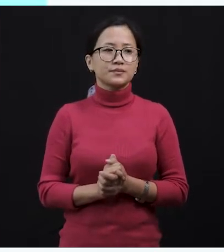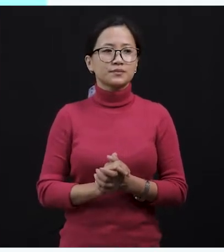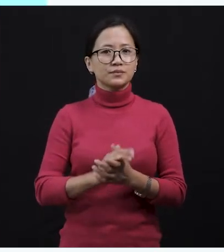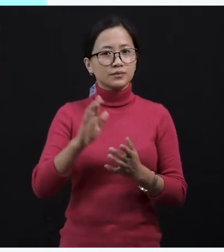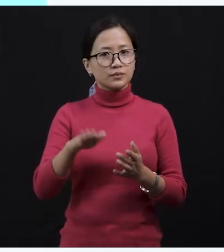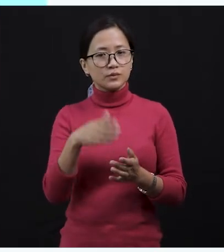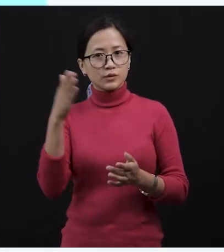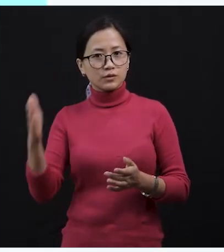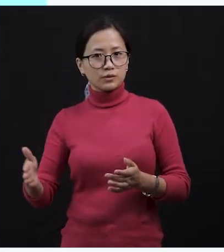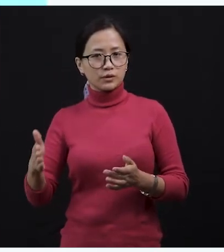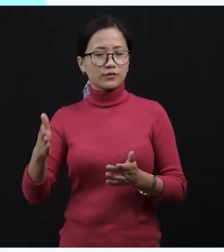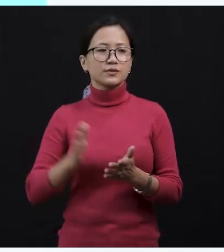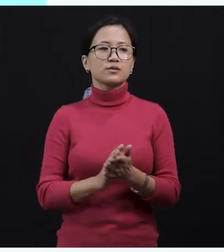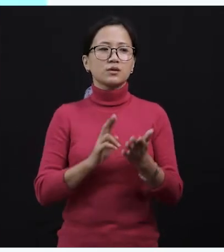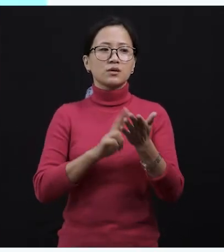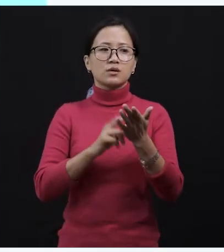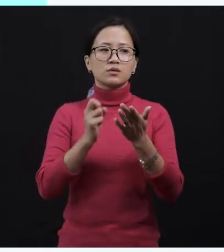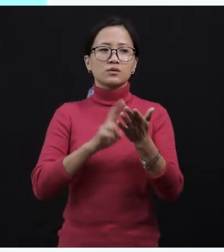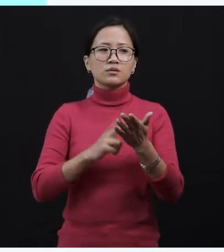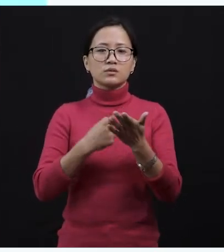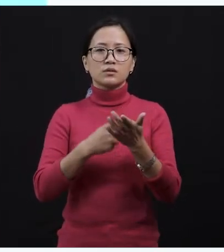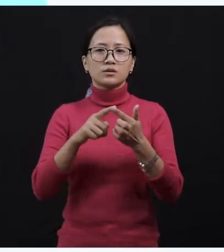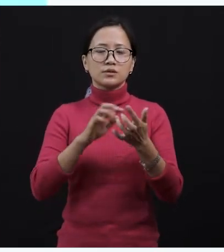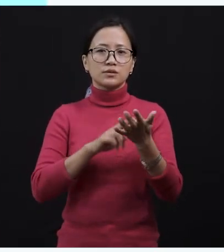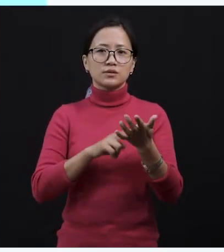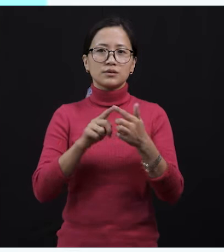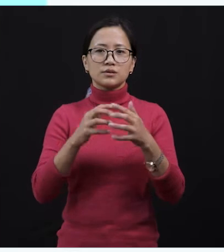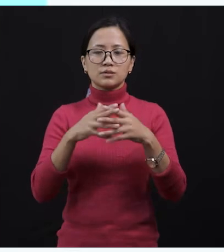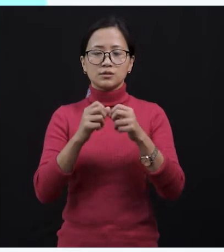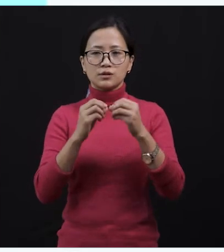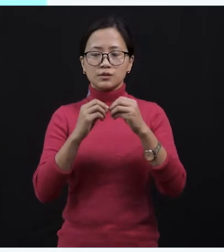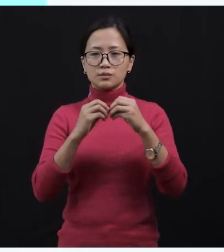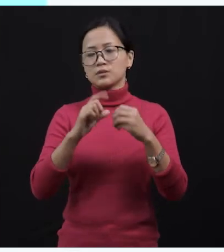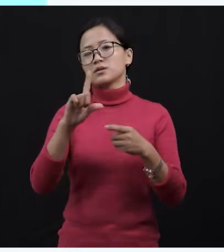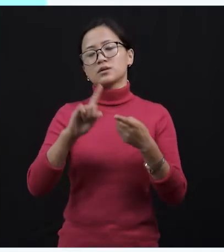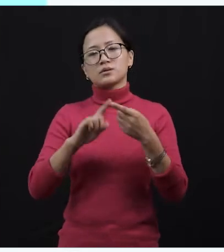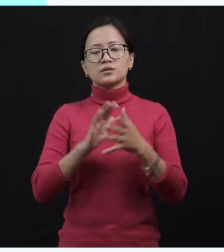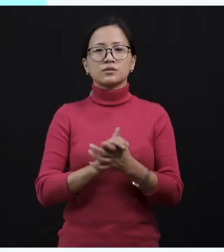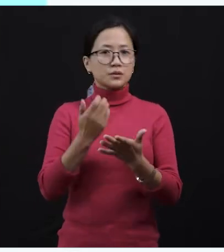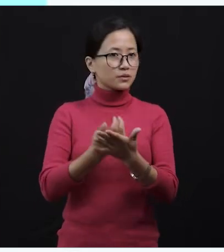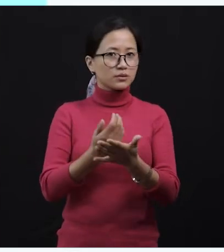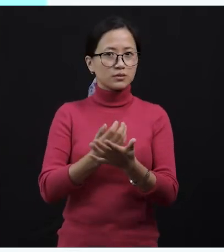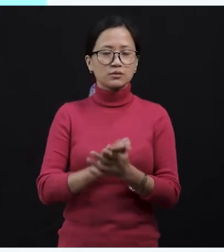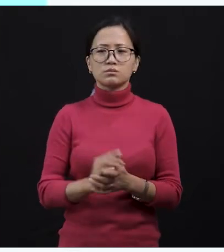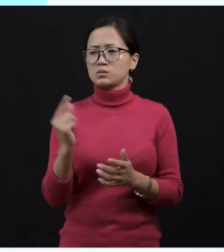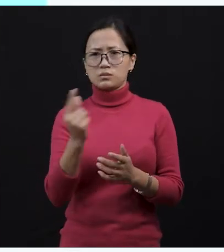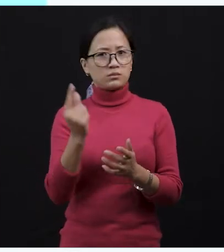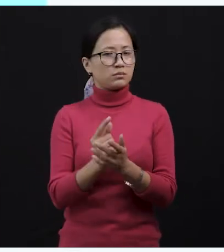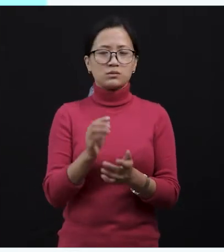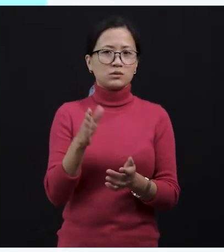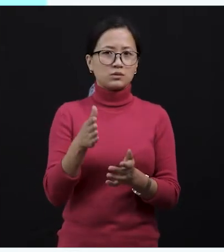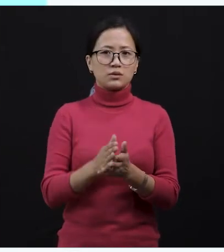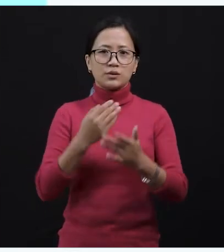And here, non-renewable means which cannot be renewed. Okay, that cannot be